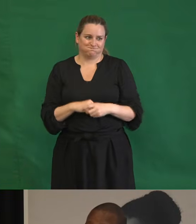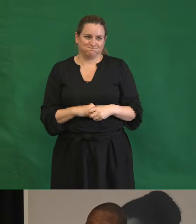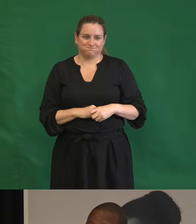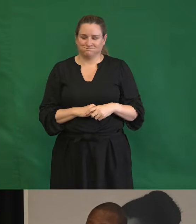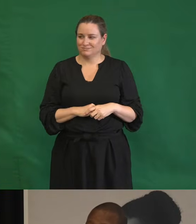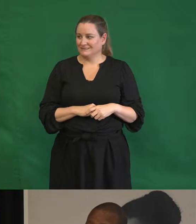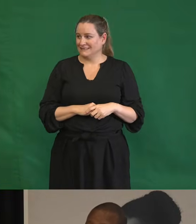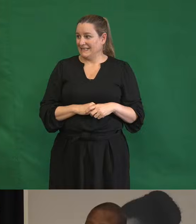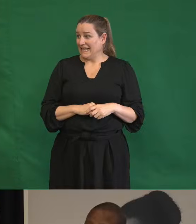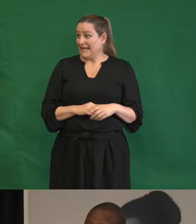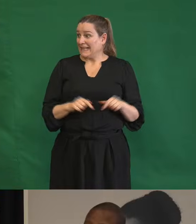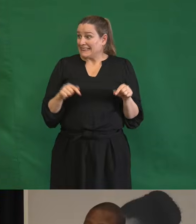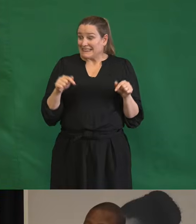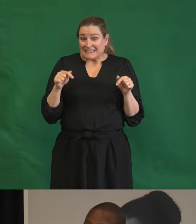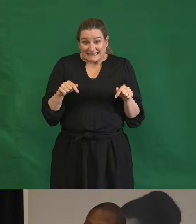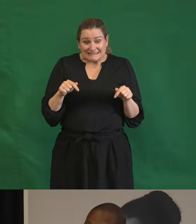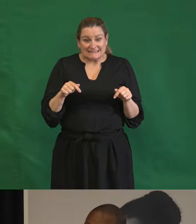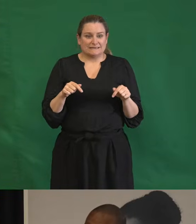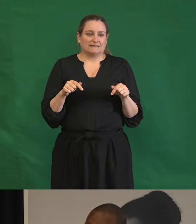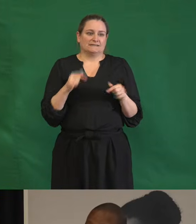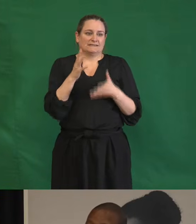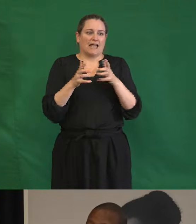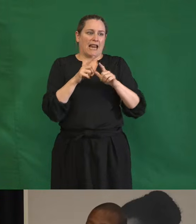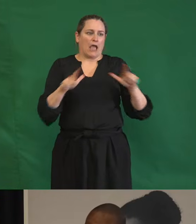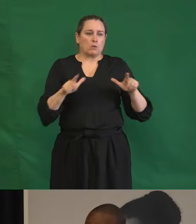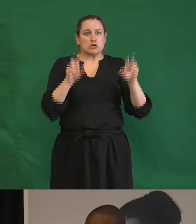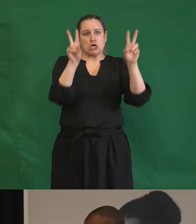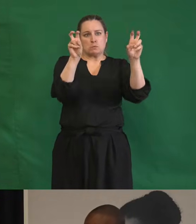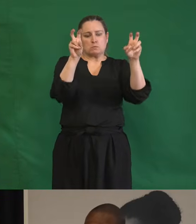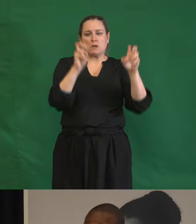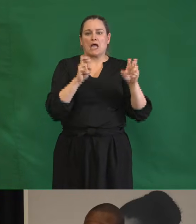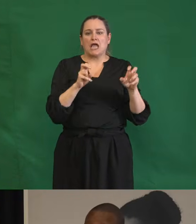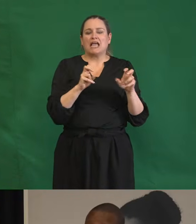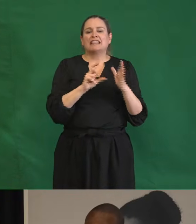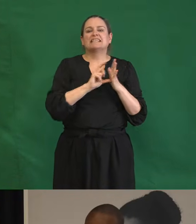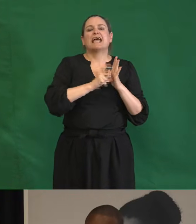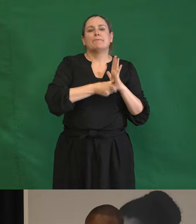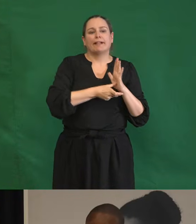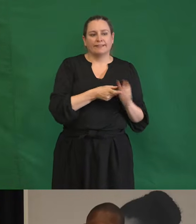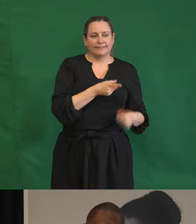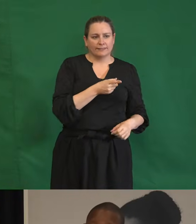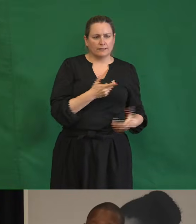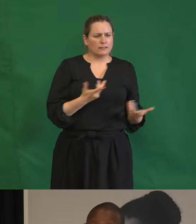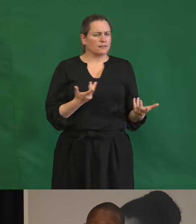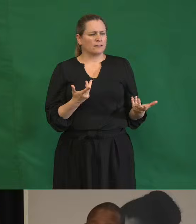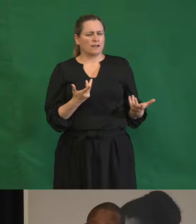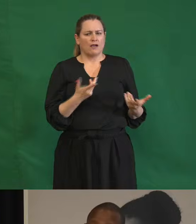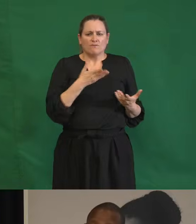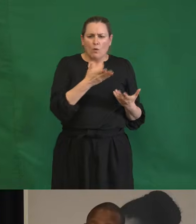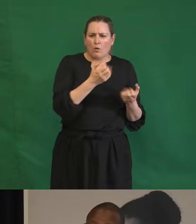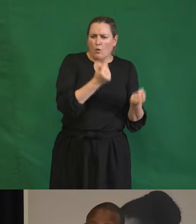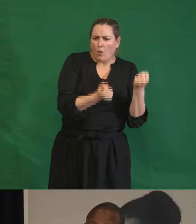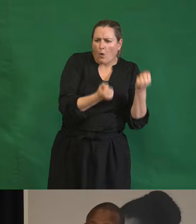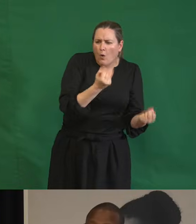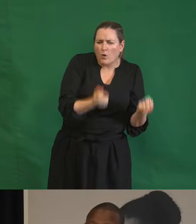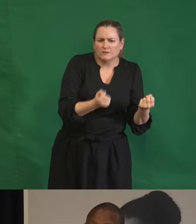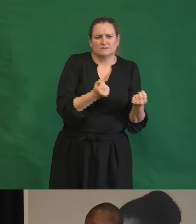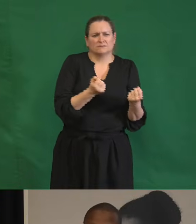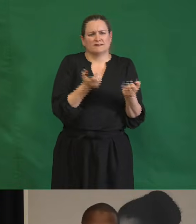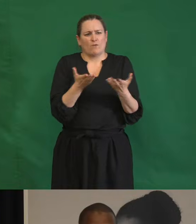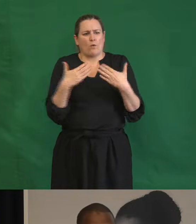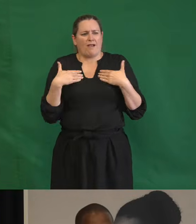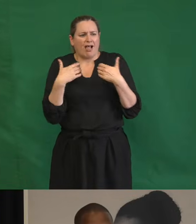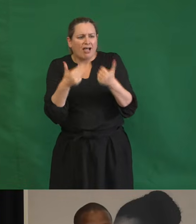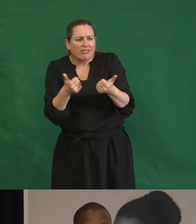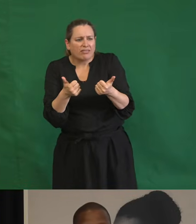proscribed, that this language is disabled. In the courts, in the health section,